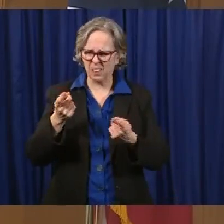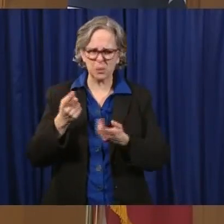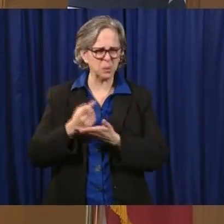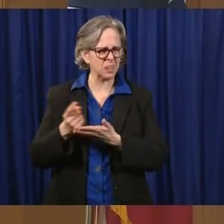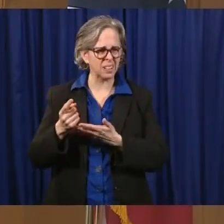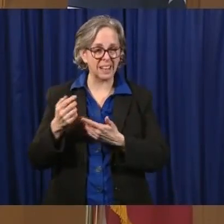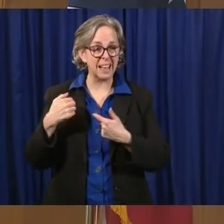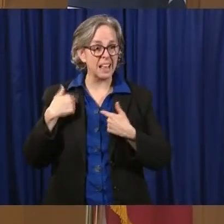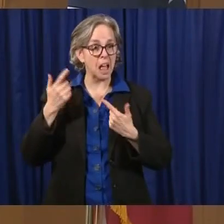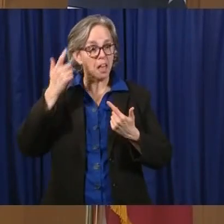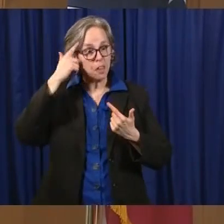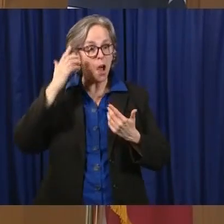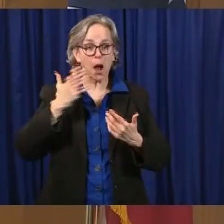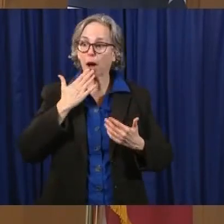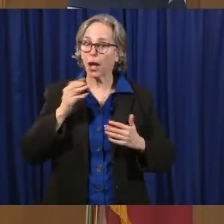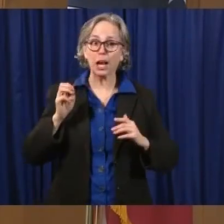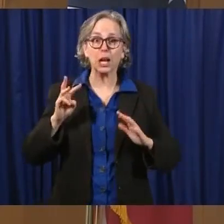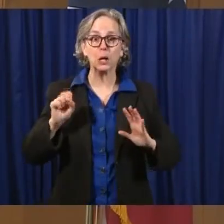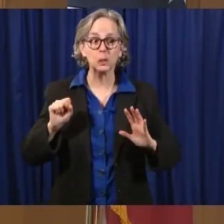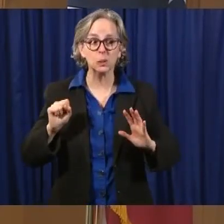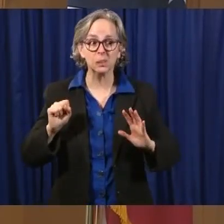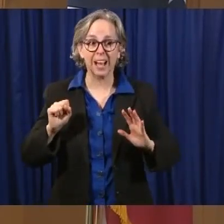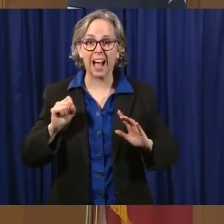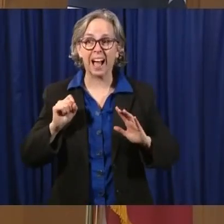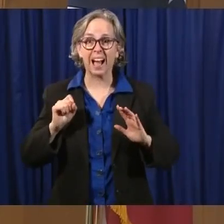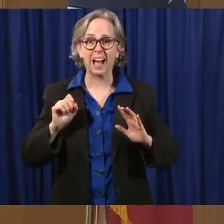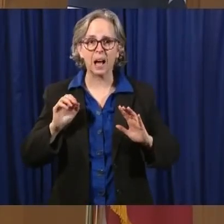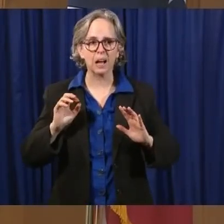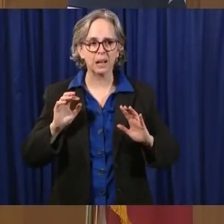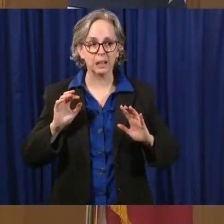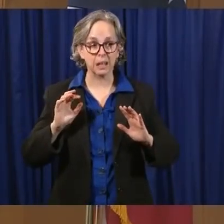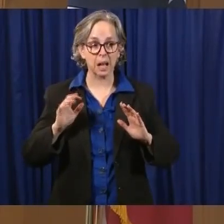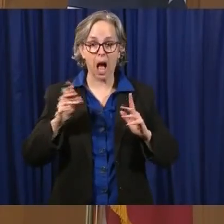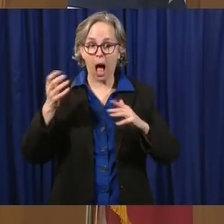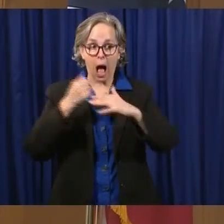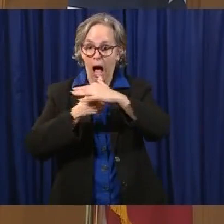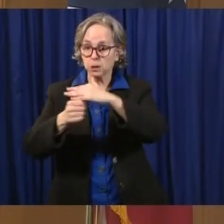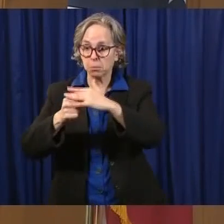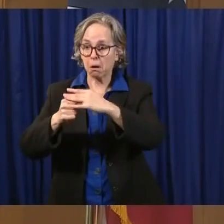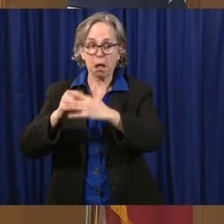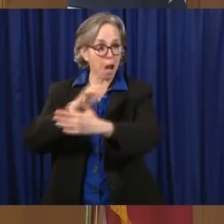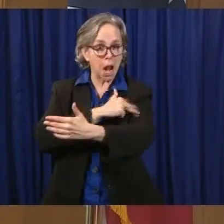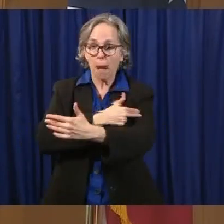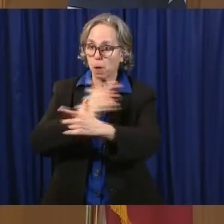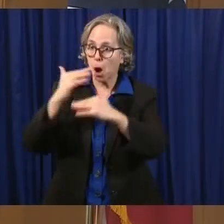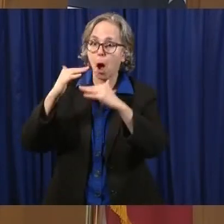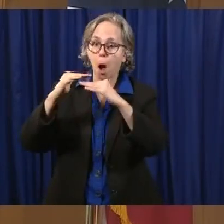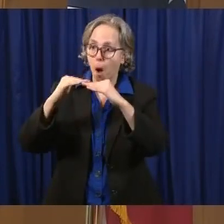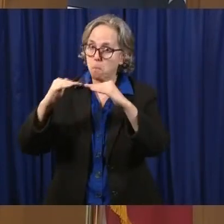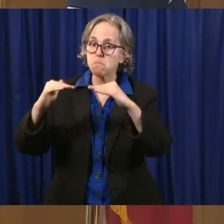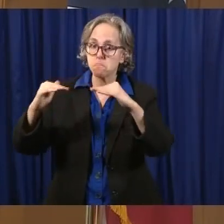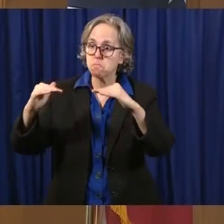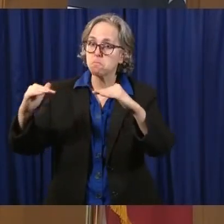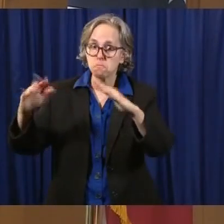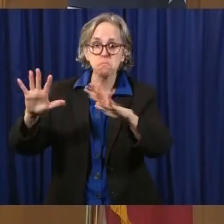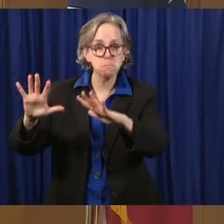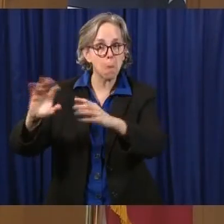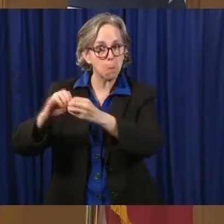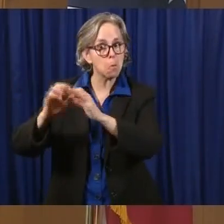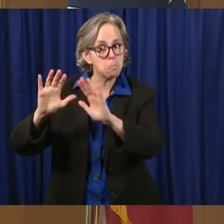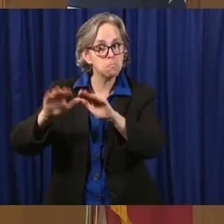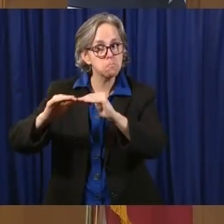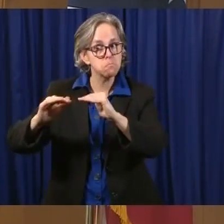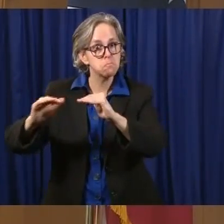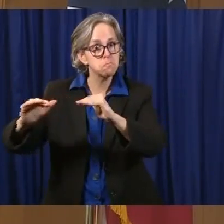it is good news in the sense that the hospital admissions are sort of flat. Up until today, the deaths